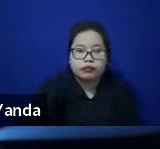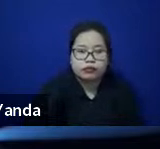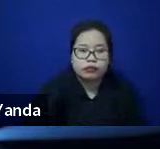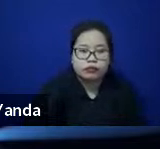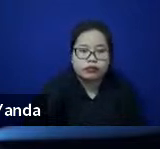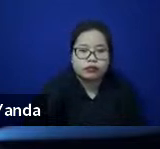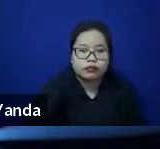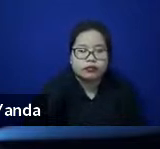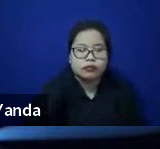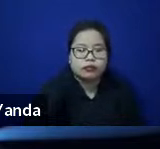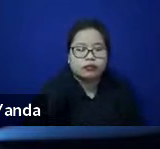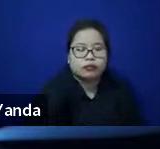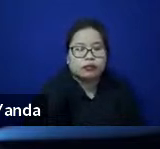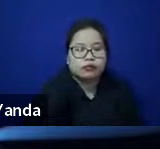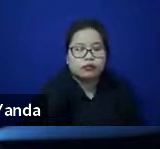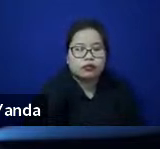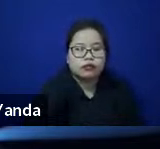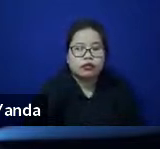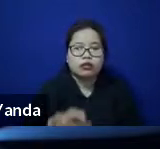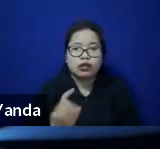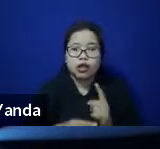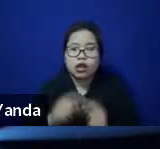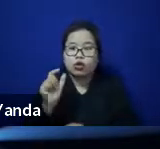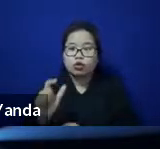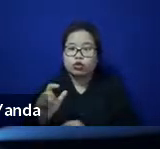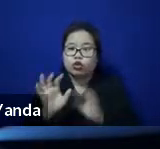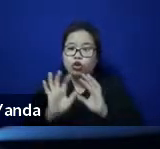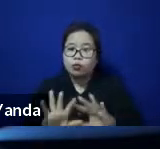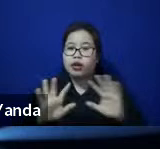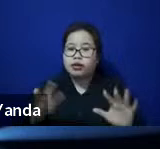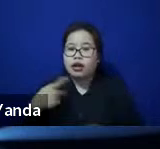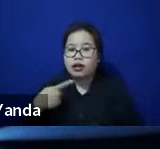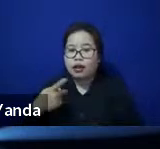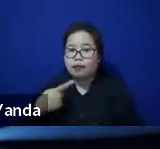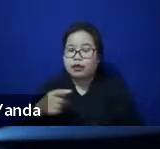us, this wasn't possible.